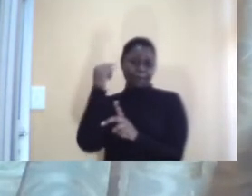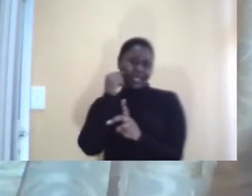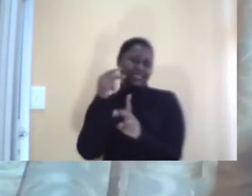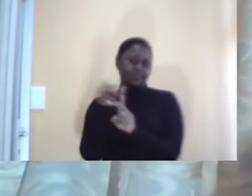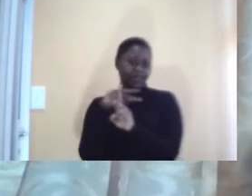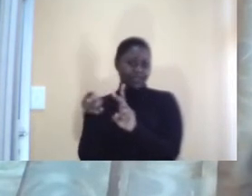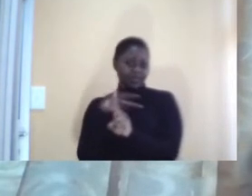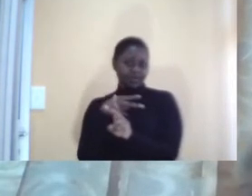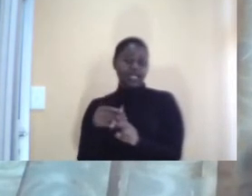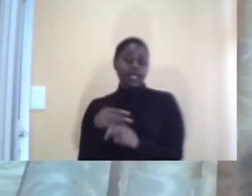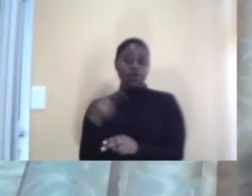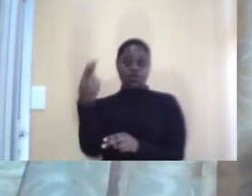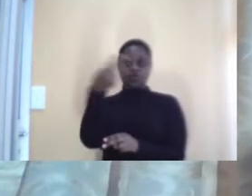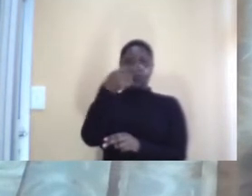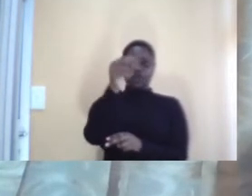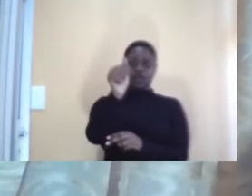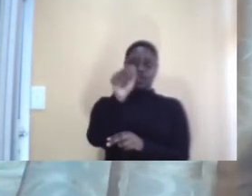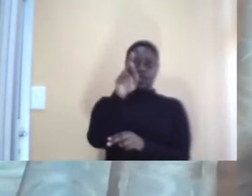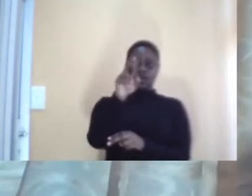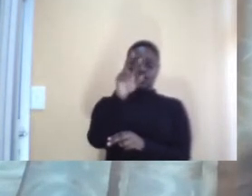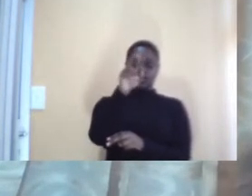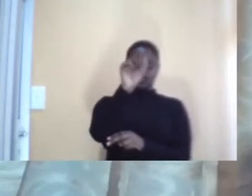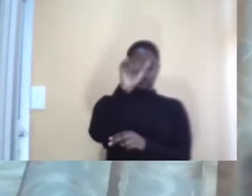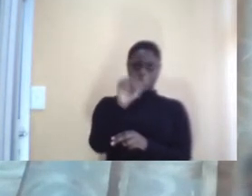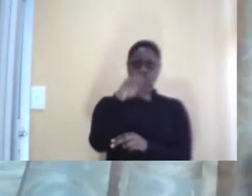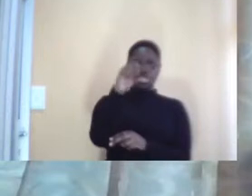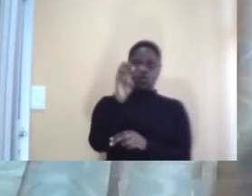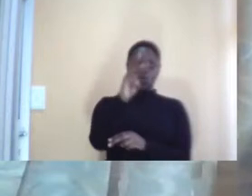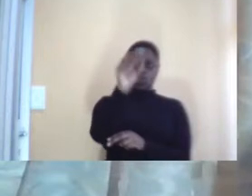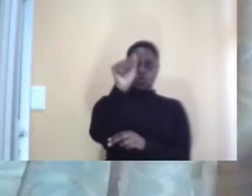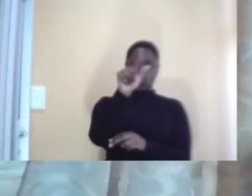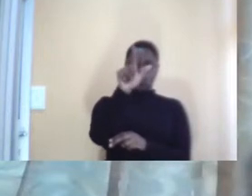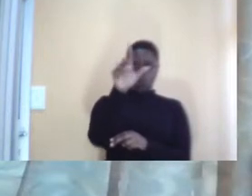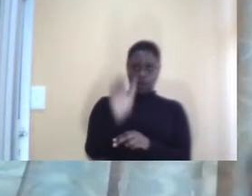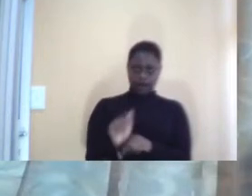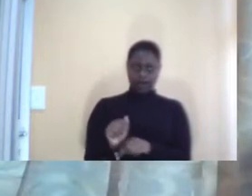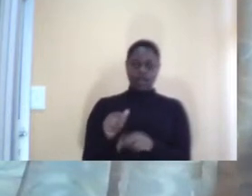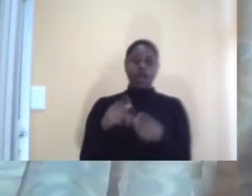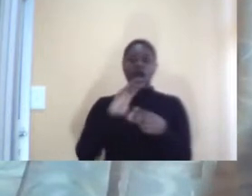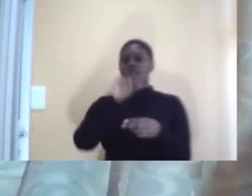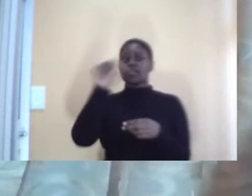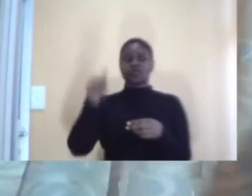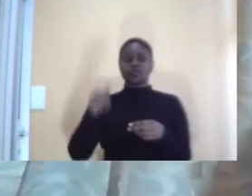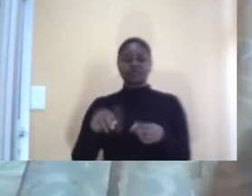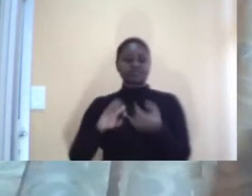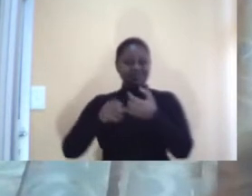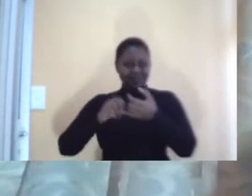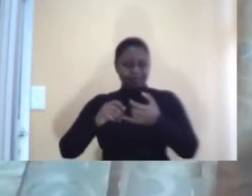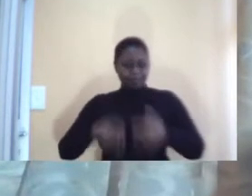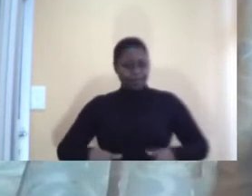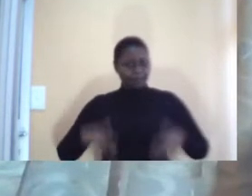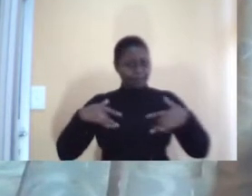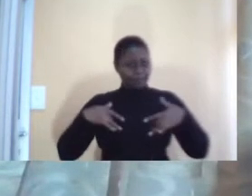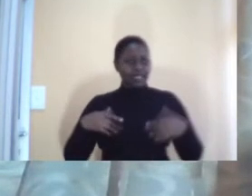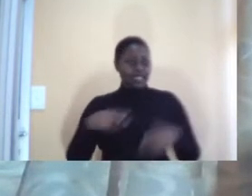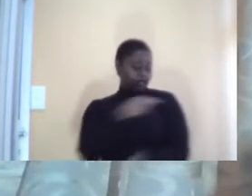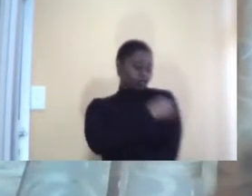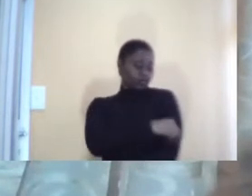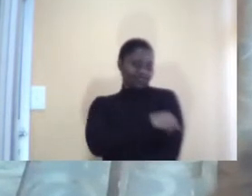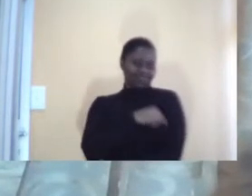violence in her equal. And the third one is busy fighting for her life in hospitals as we